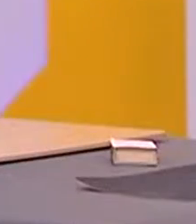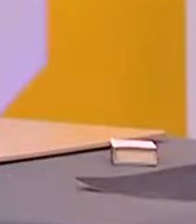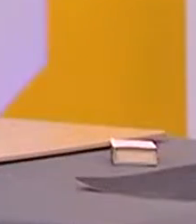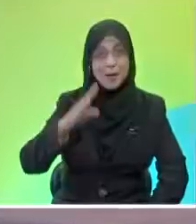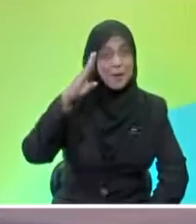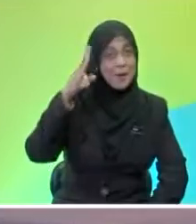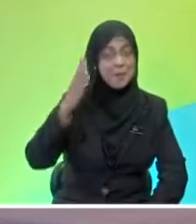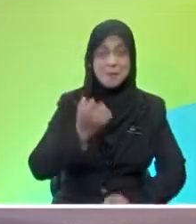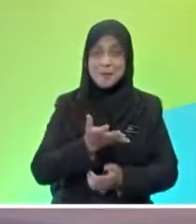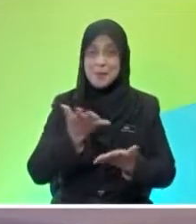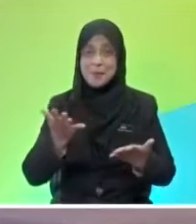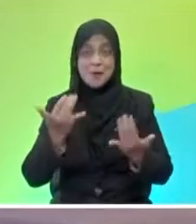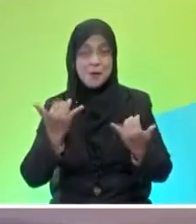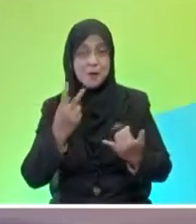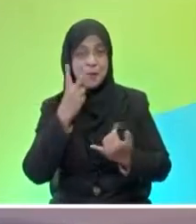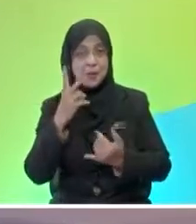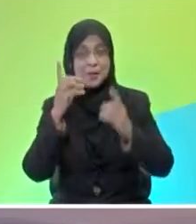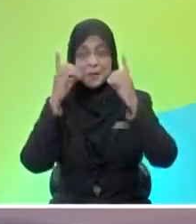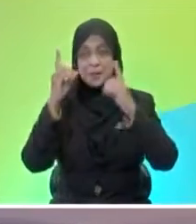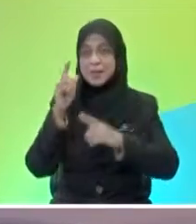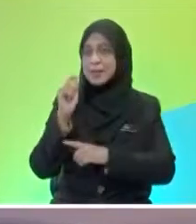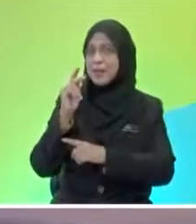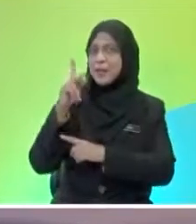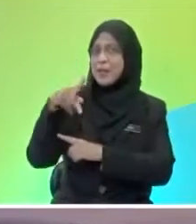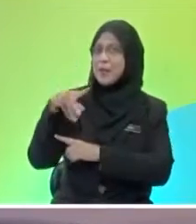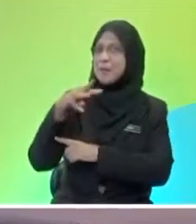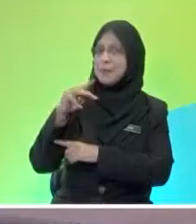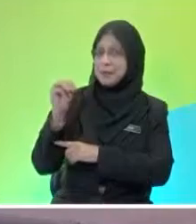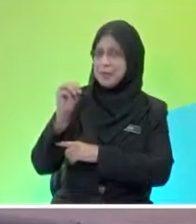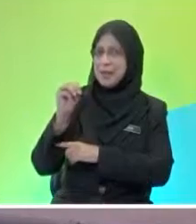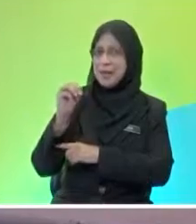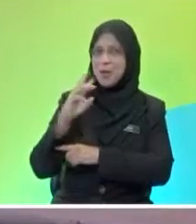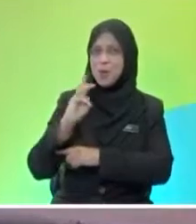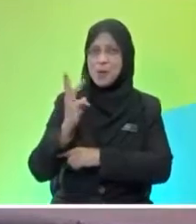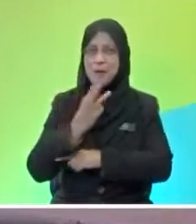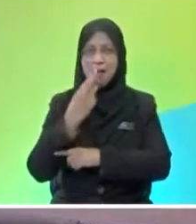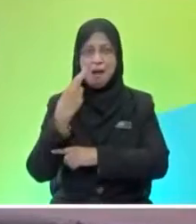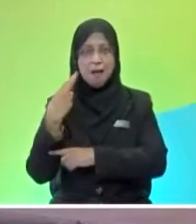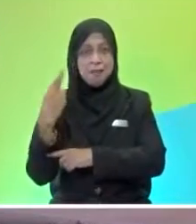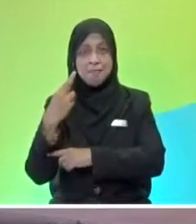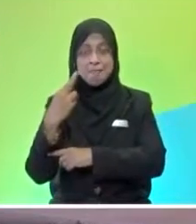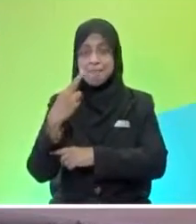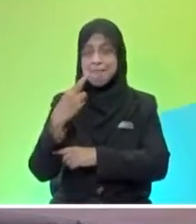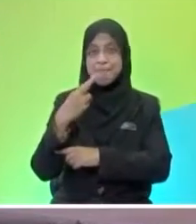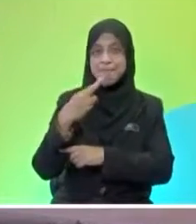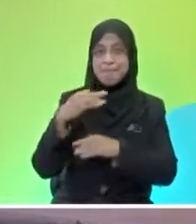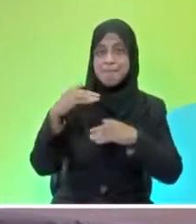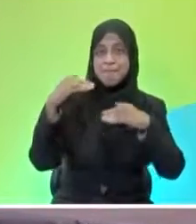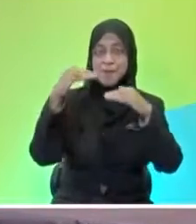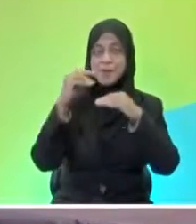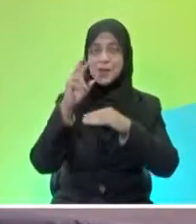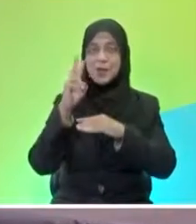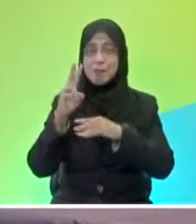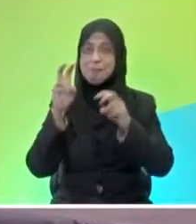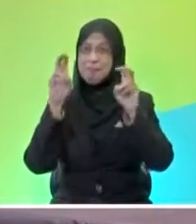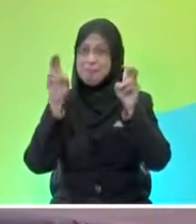Hello everyone, you are now watching DD TV KPM and we are in the slot of level 2 and the